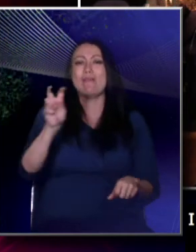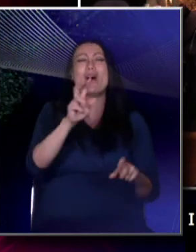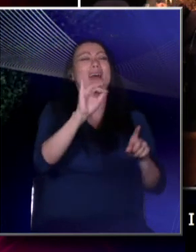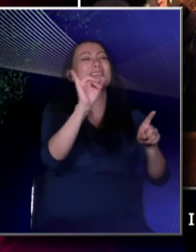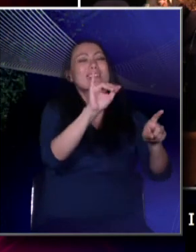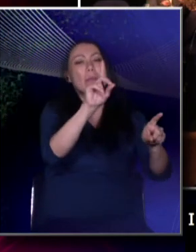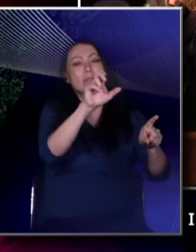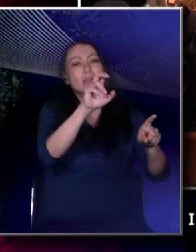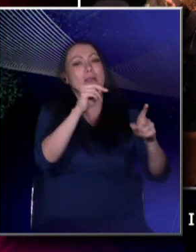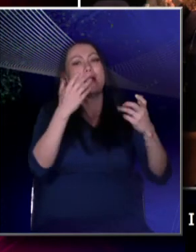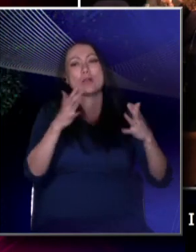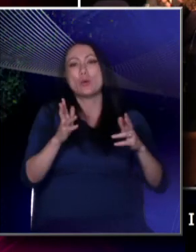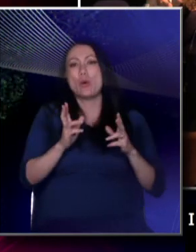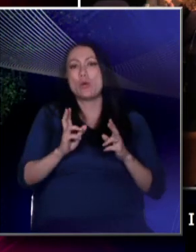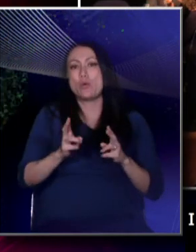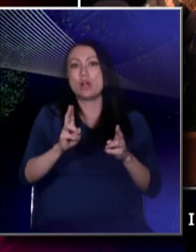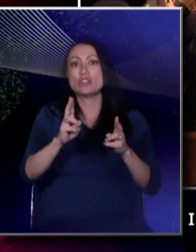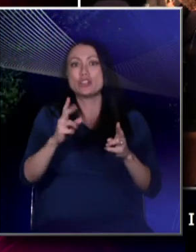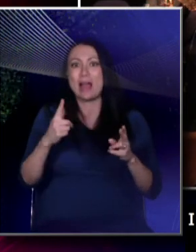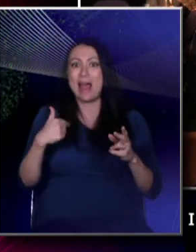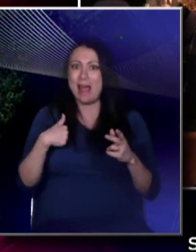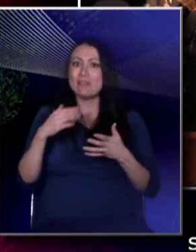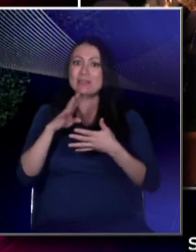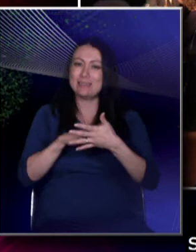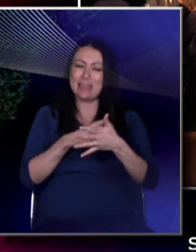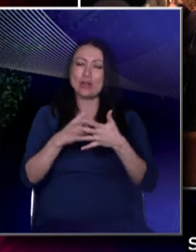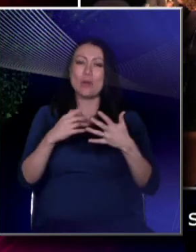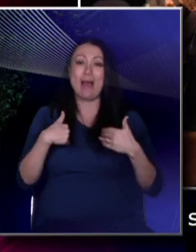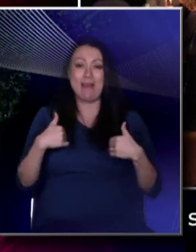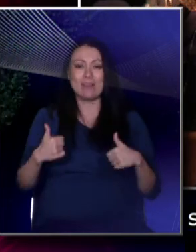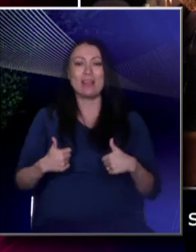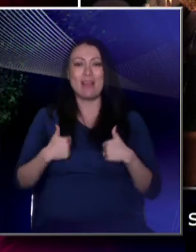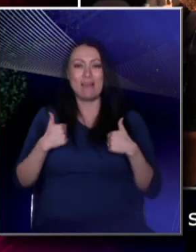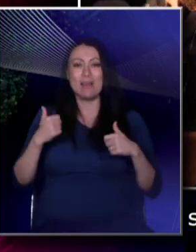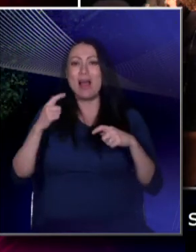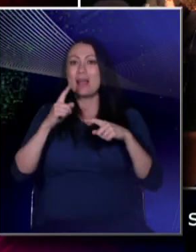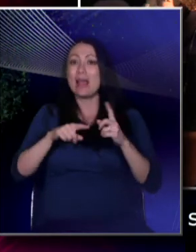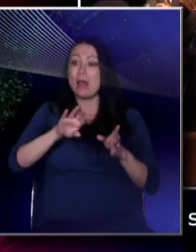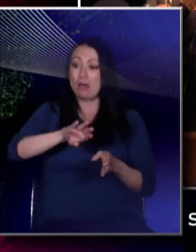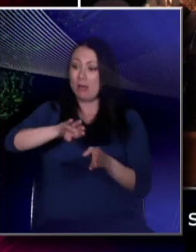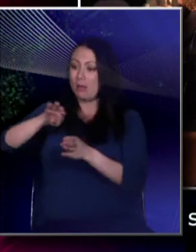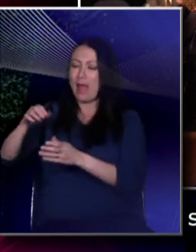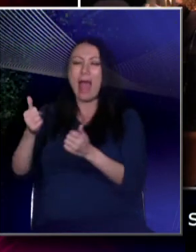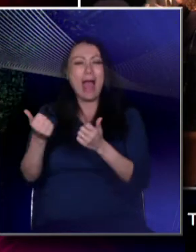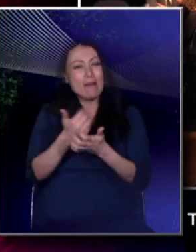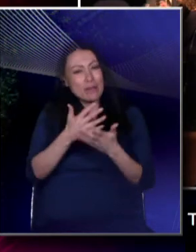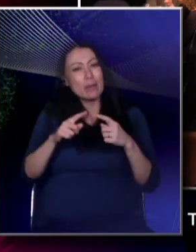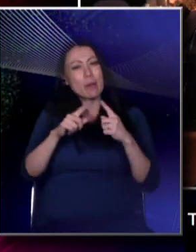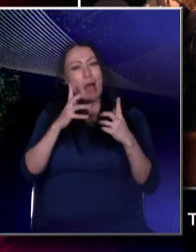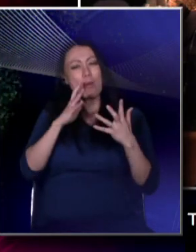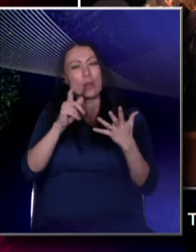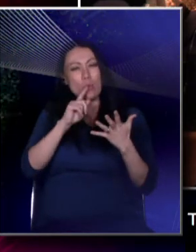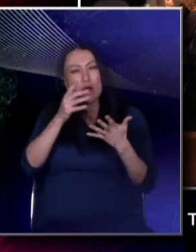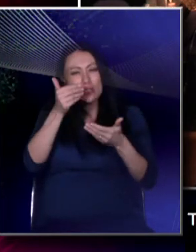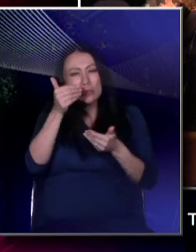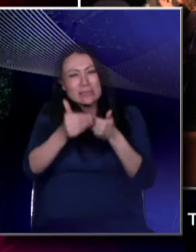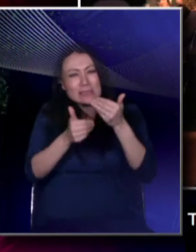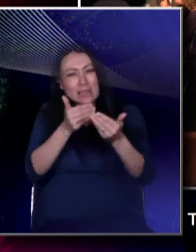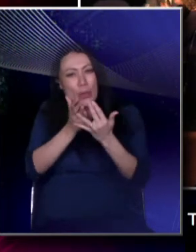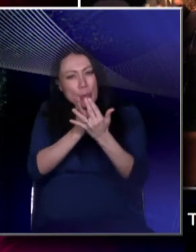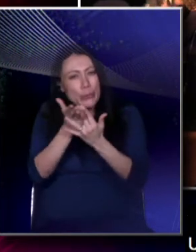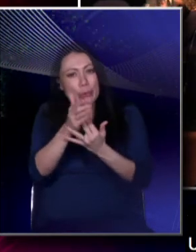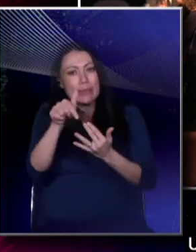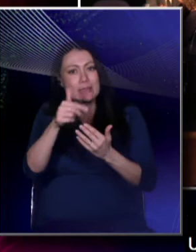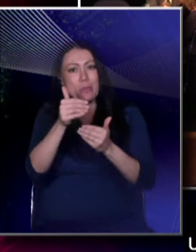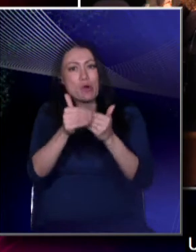Dean. I do have a schedule, I do have a life, and I can't just put everything to the side, but to work through this process, to give us more time